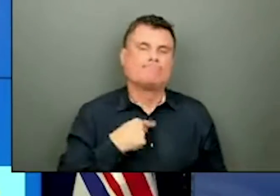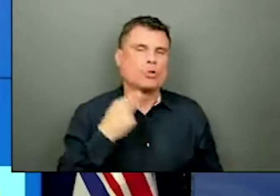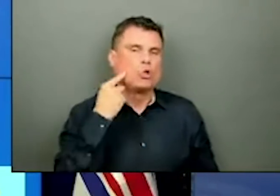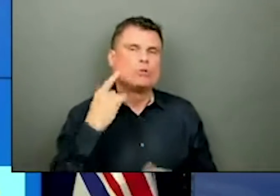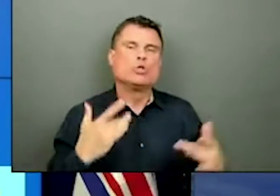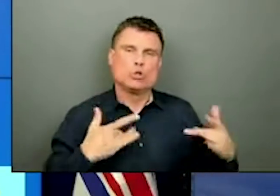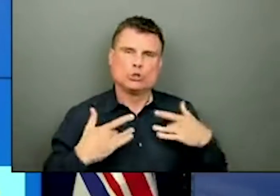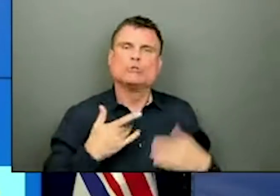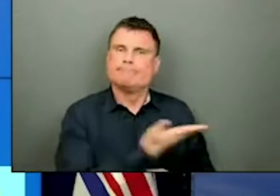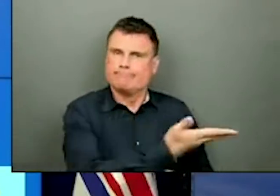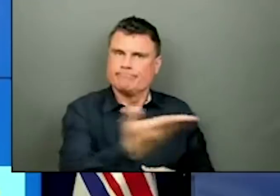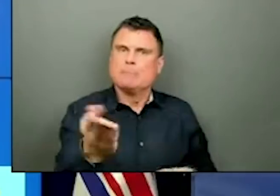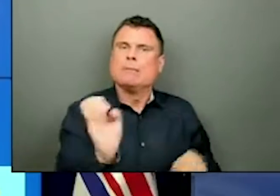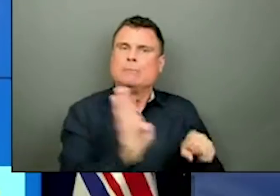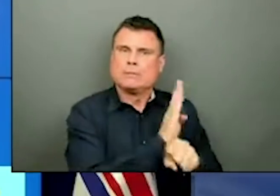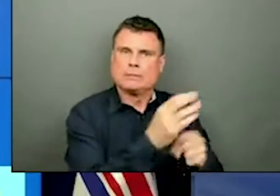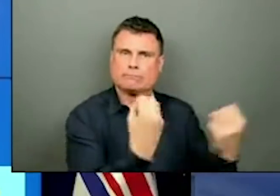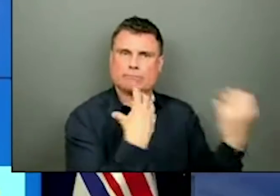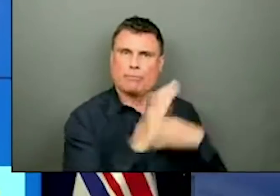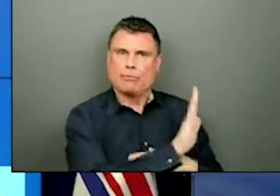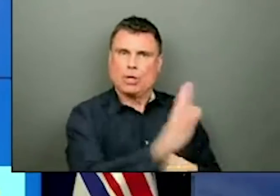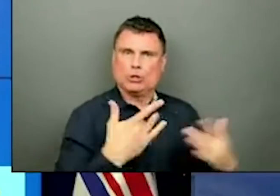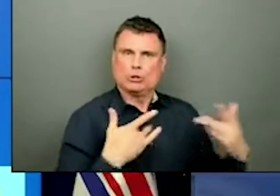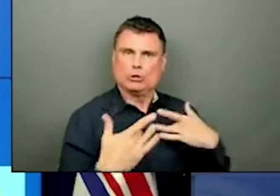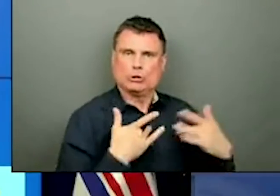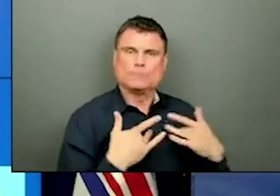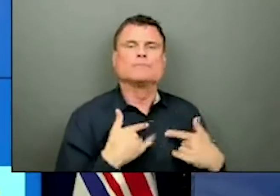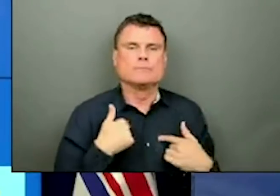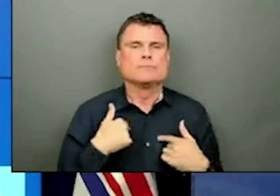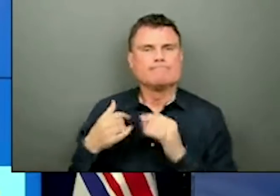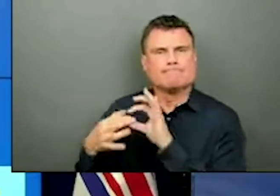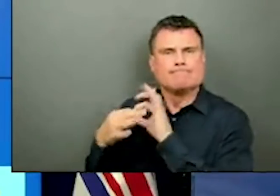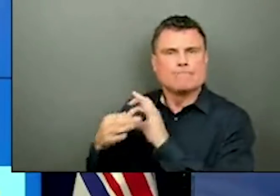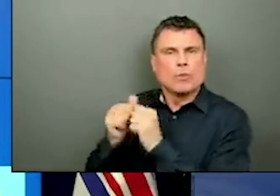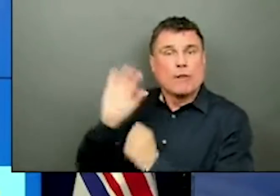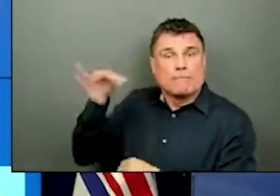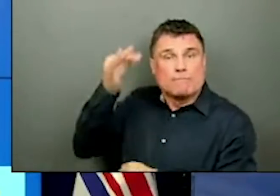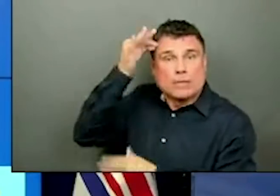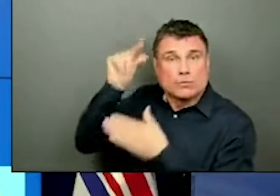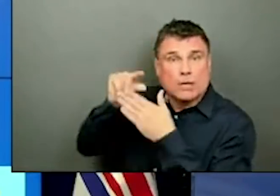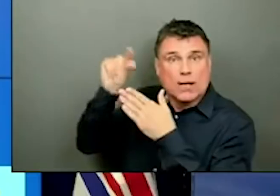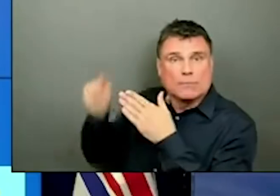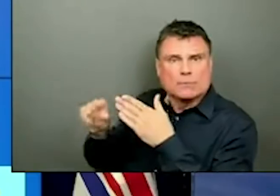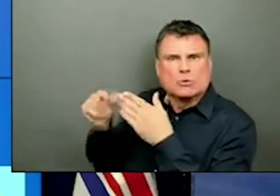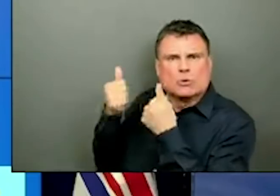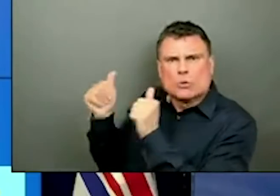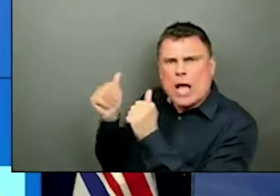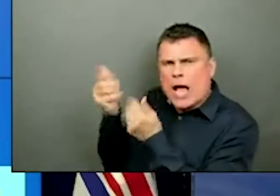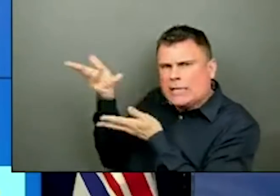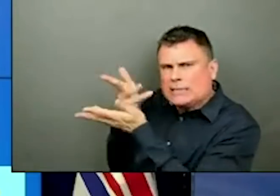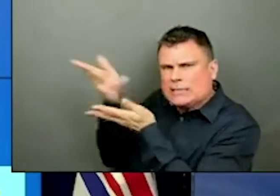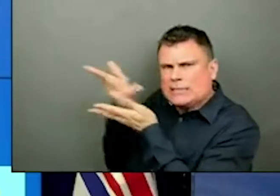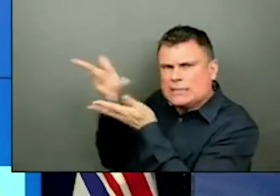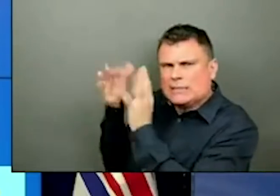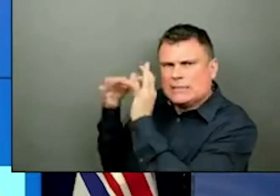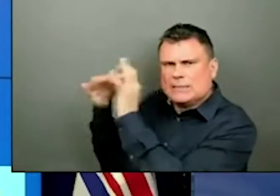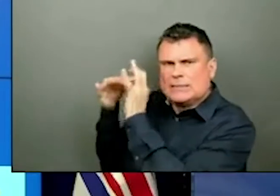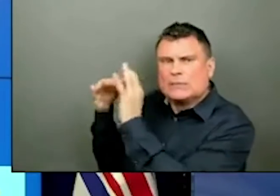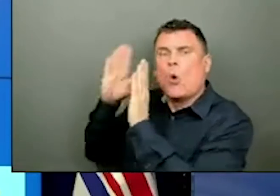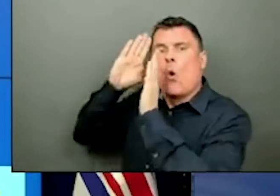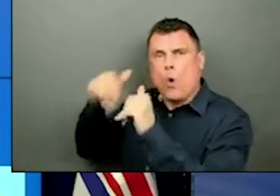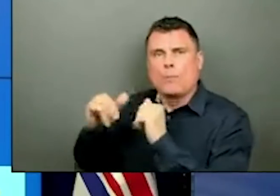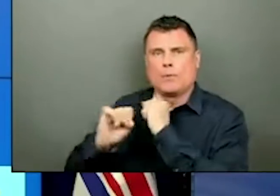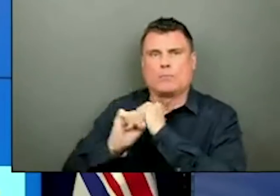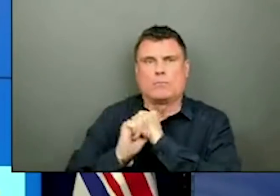associations as well, and we've been working with the federal government to ensure that that program is able to be extended. We know that we're not out of